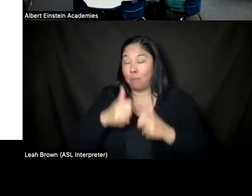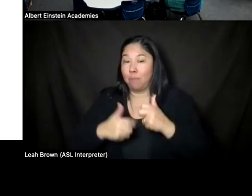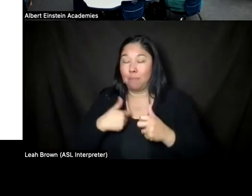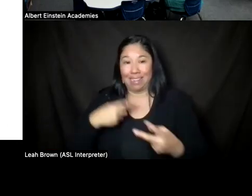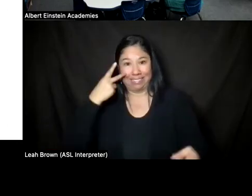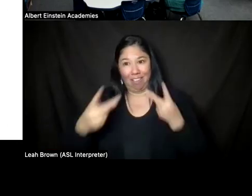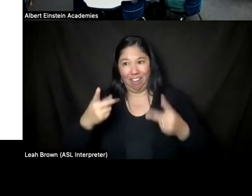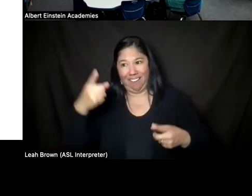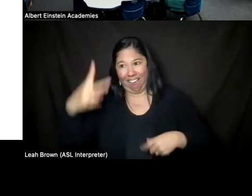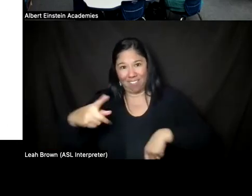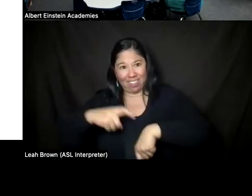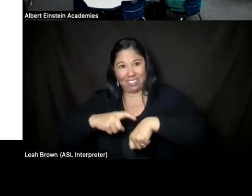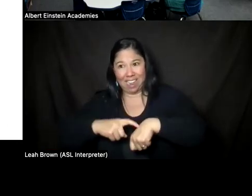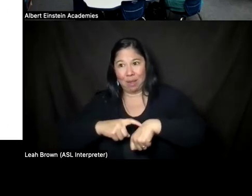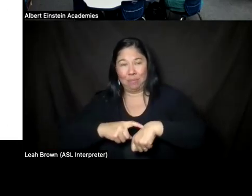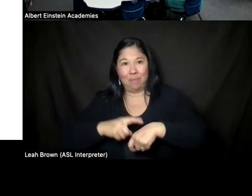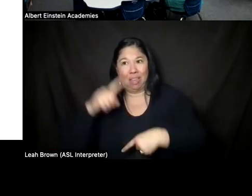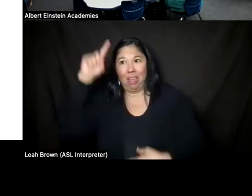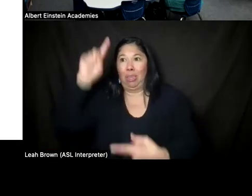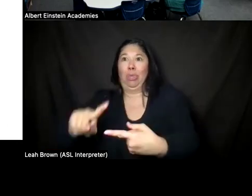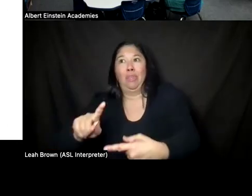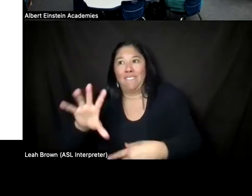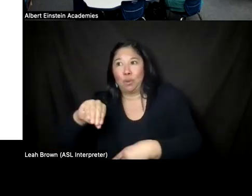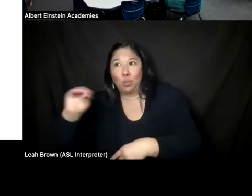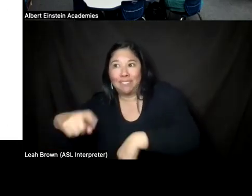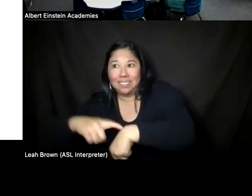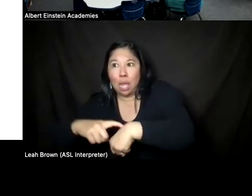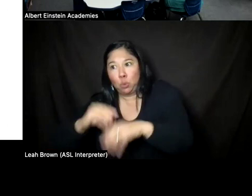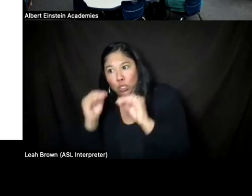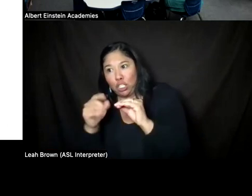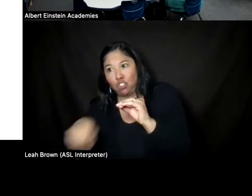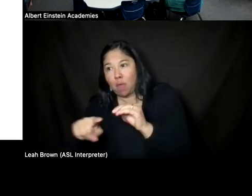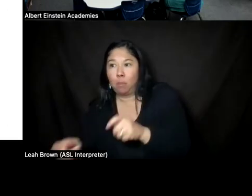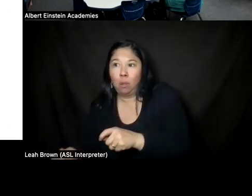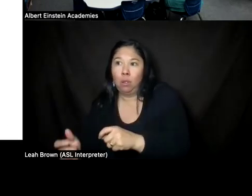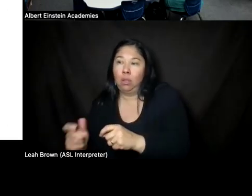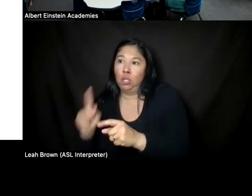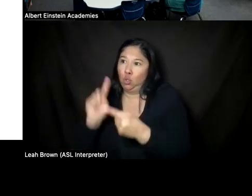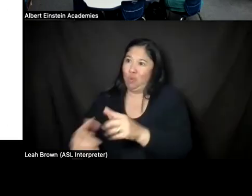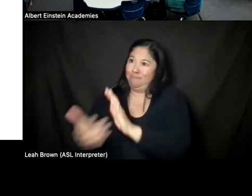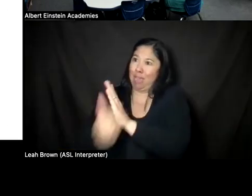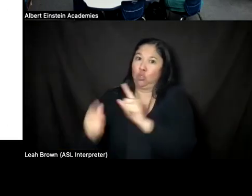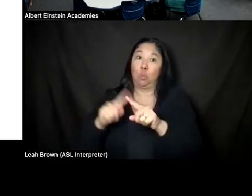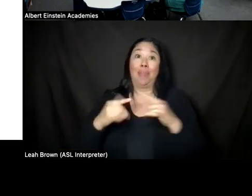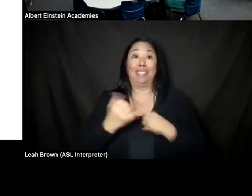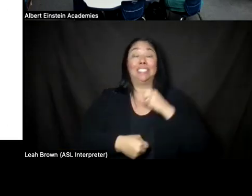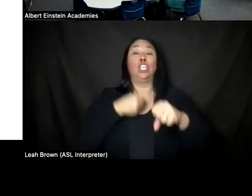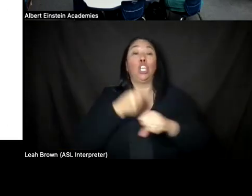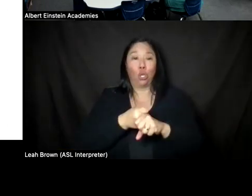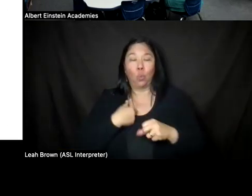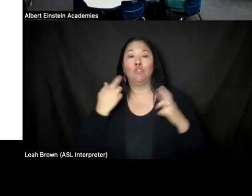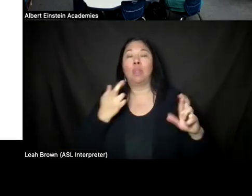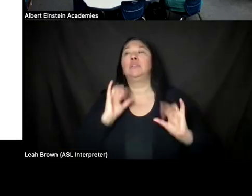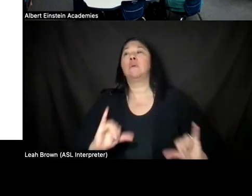the time to teach them and get them to mastery. But this year, they're getting kind of doubled up on learning those sounds that they